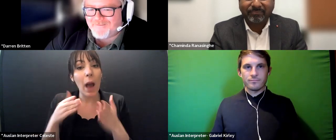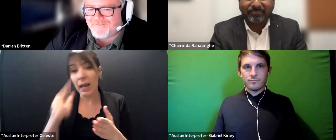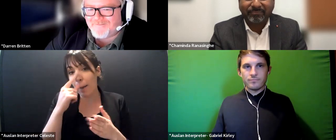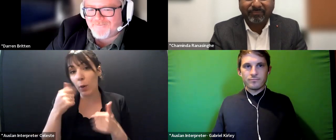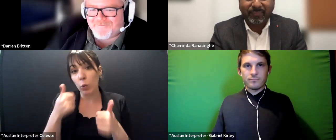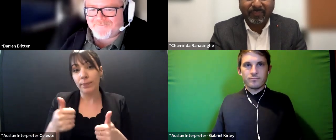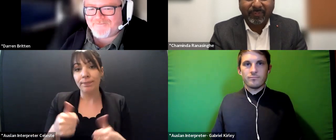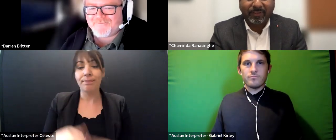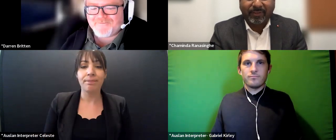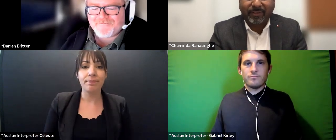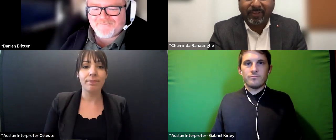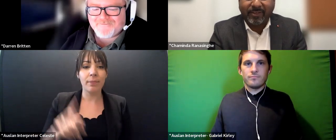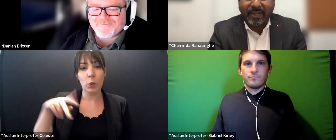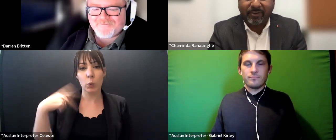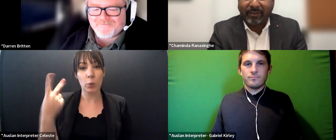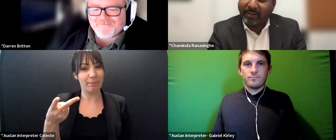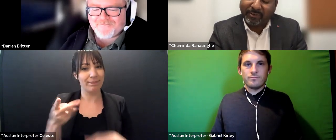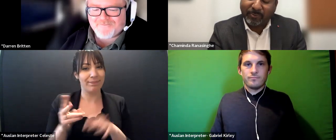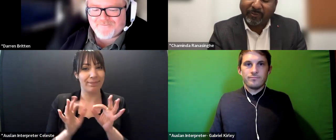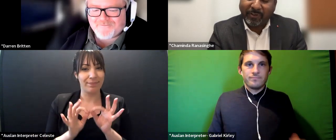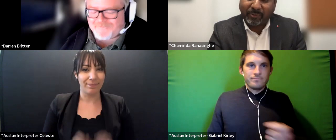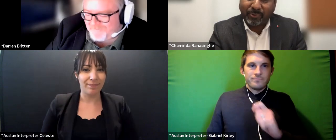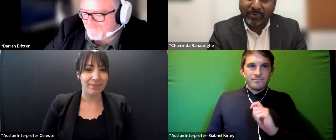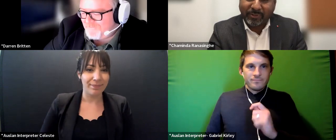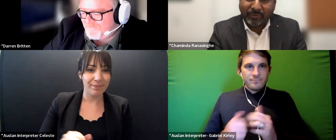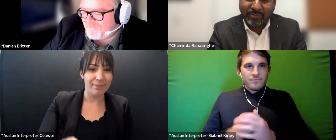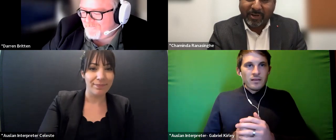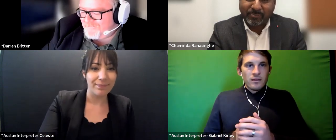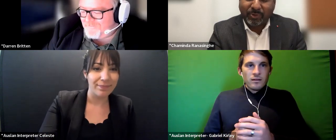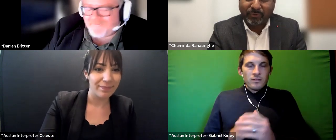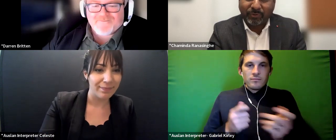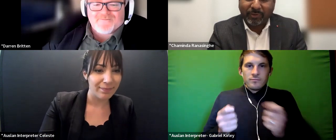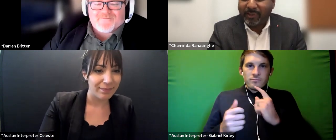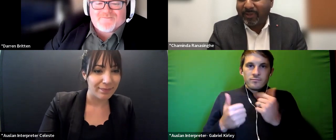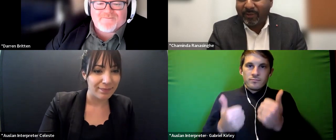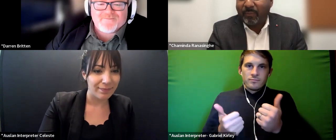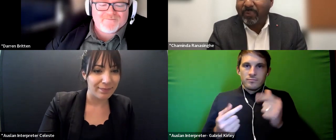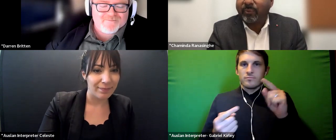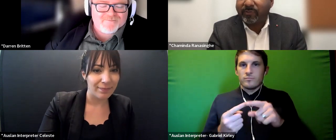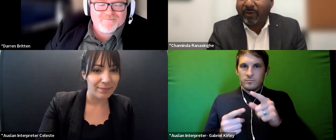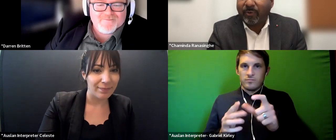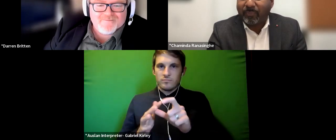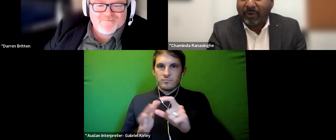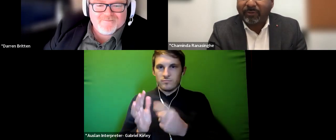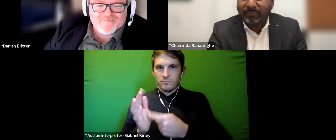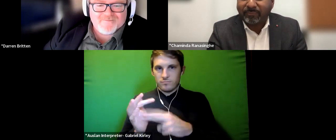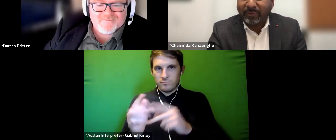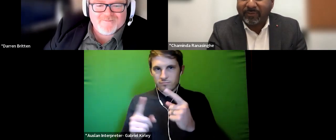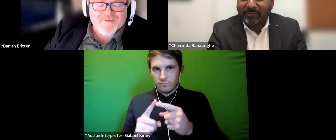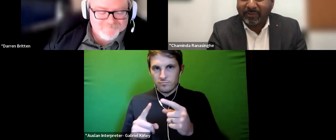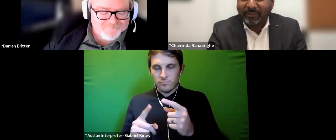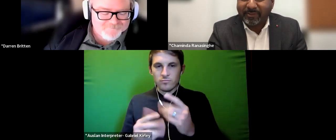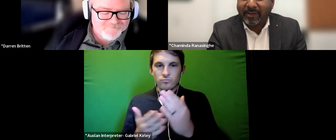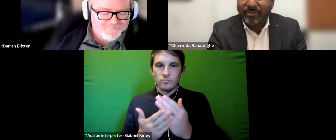embrace. Thanks, Darren. And to be fair to the points that you just raised, both of you, going backwards at our own peril,